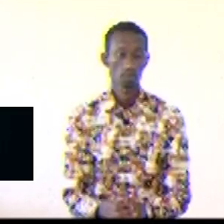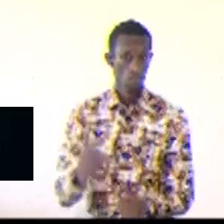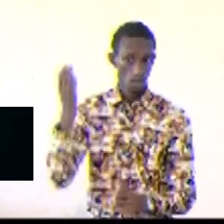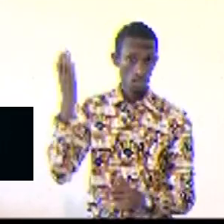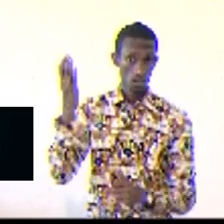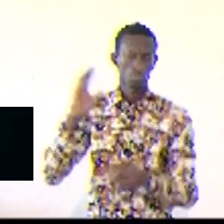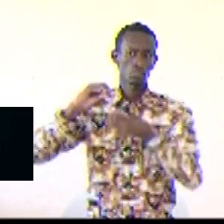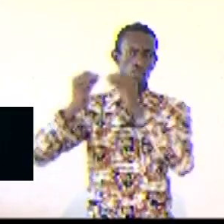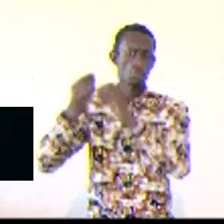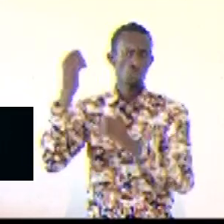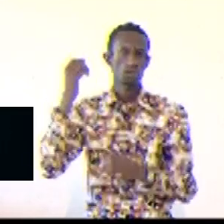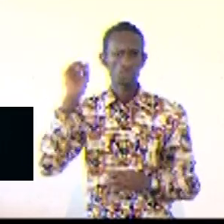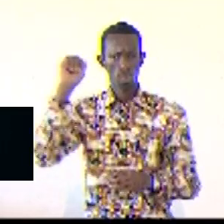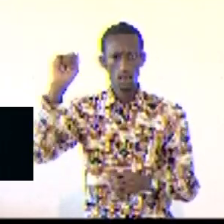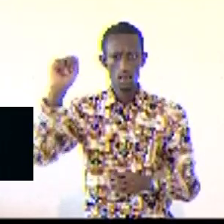photosynthesis.